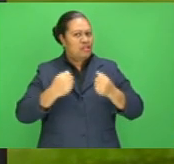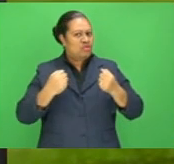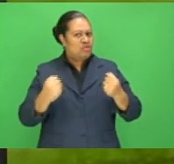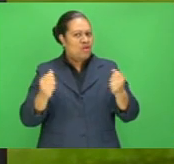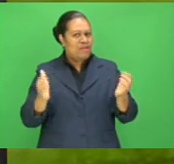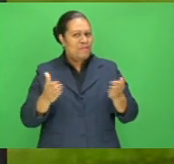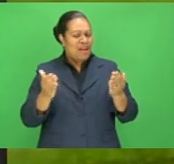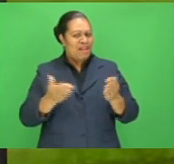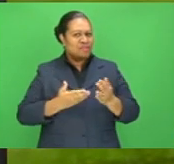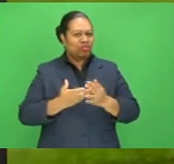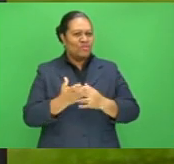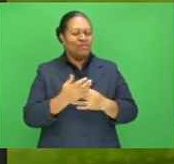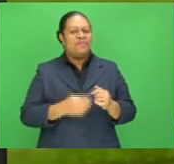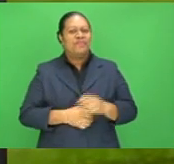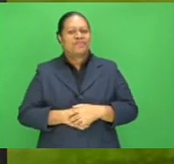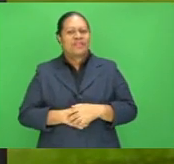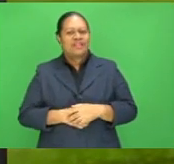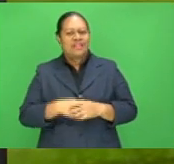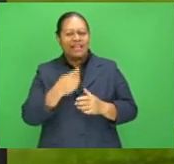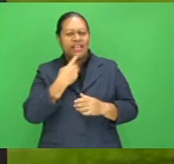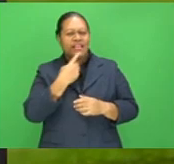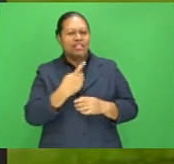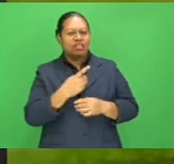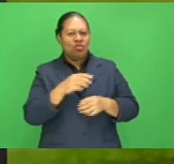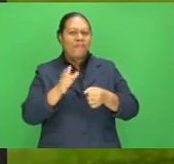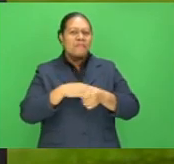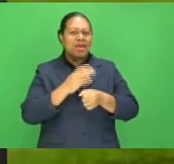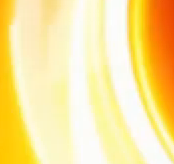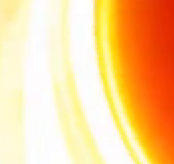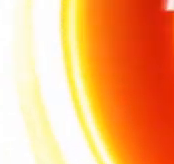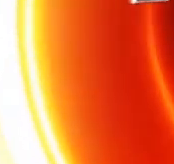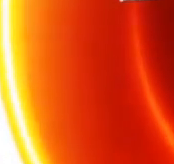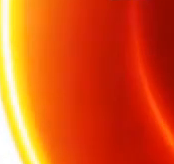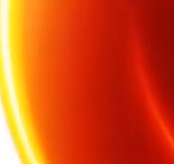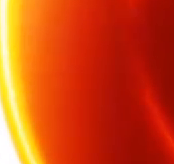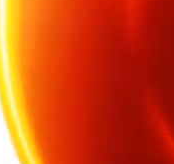to Reiko Iwane, a contender for try of the season.